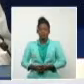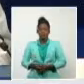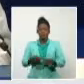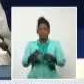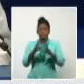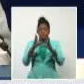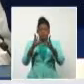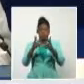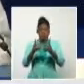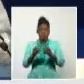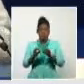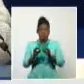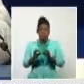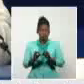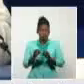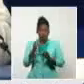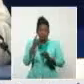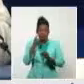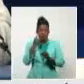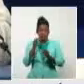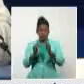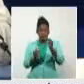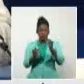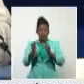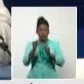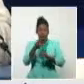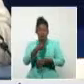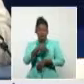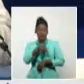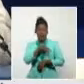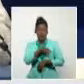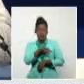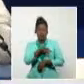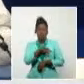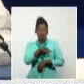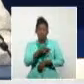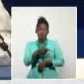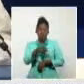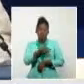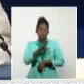3,556 deaths for a cumulative total of